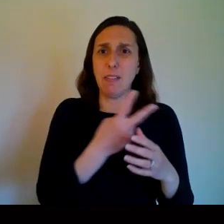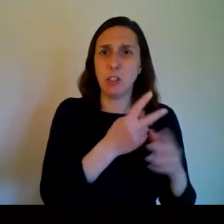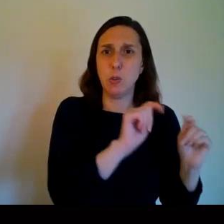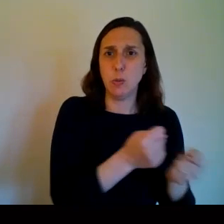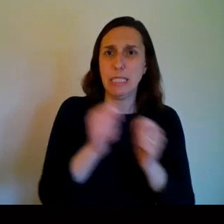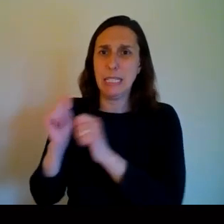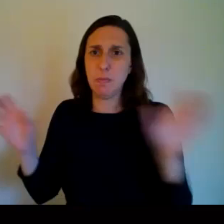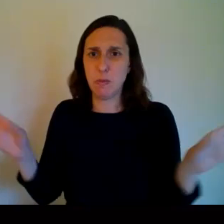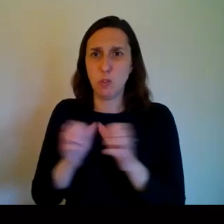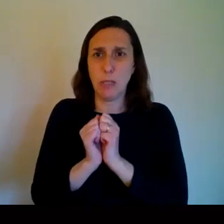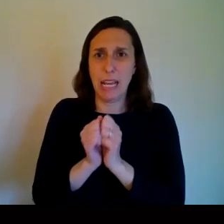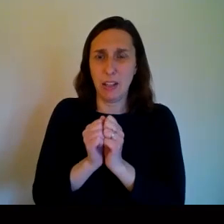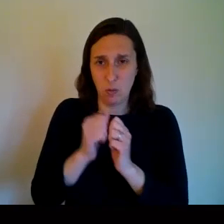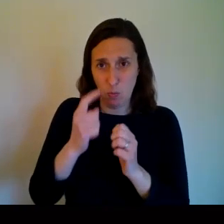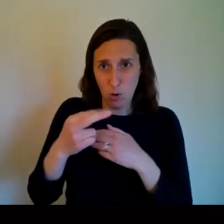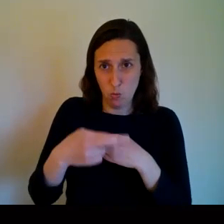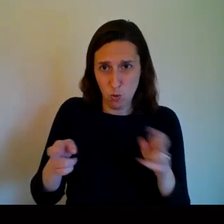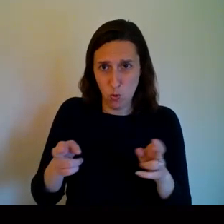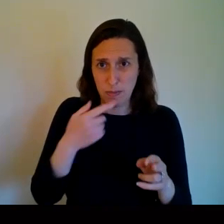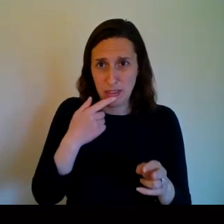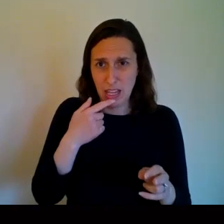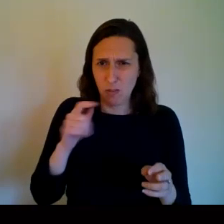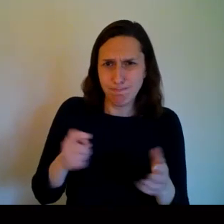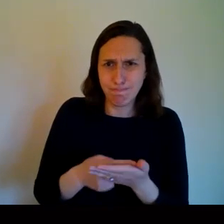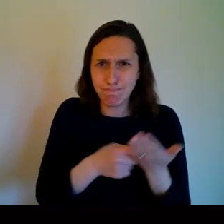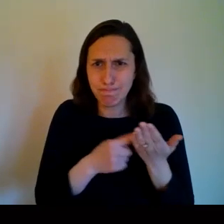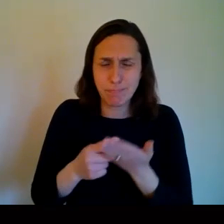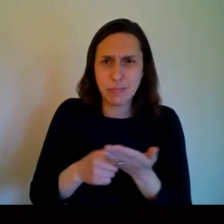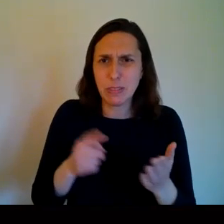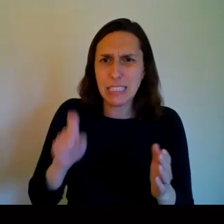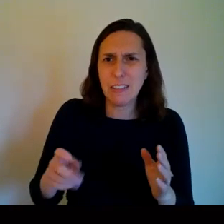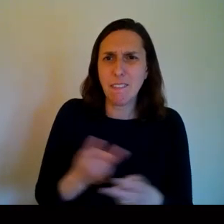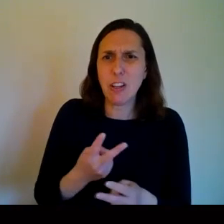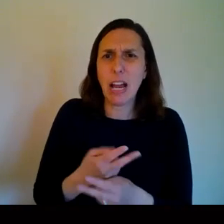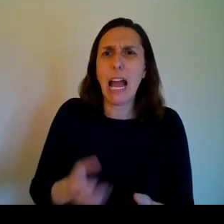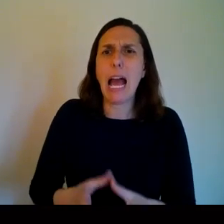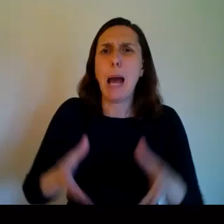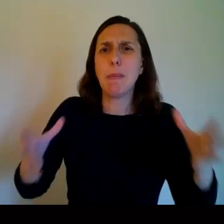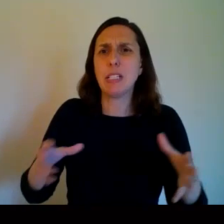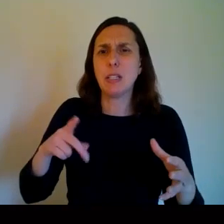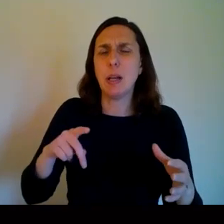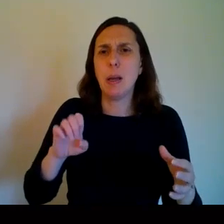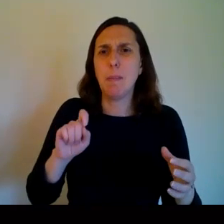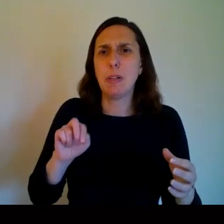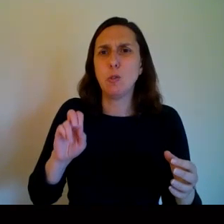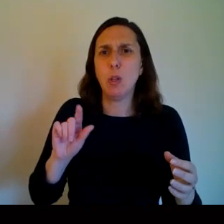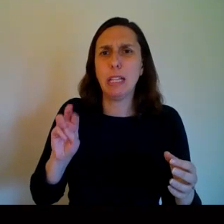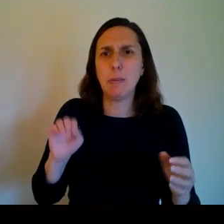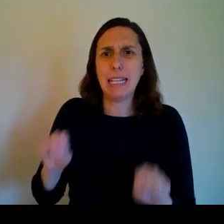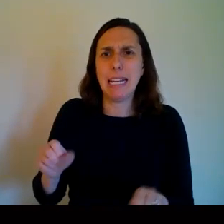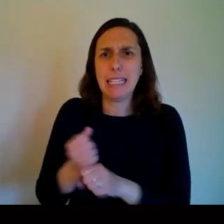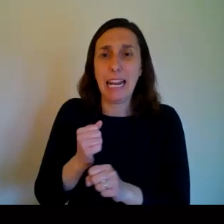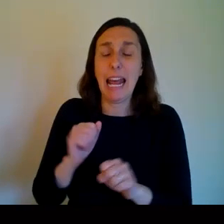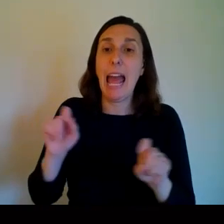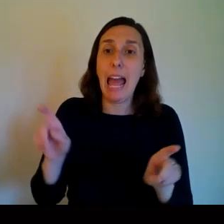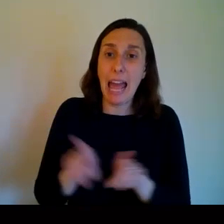into one room and say, we need to figure out how much petroleum we can get for how much money we're spending as the markets